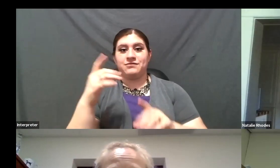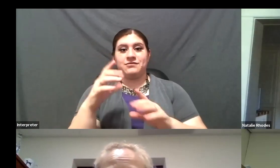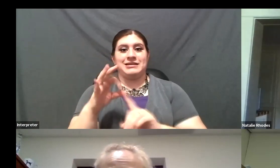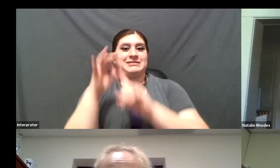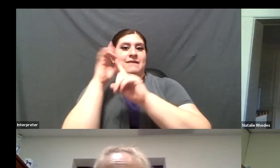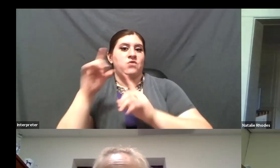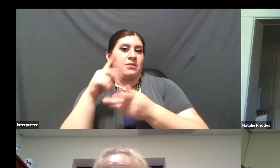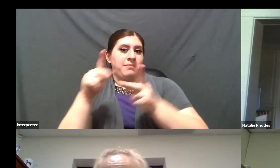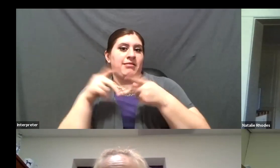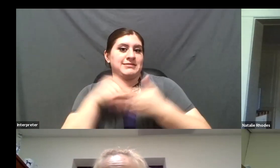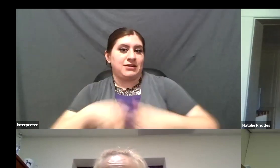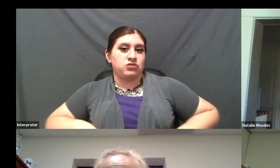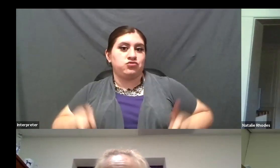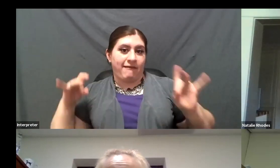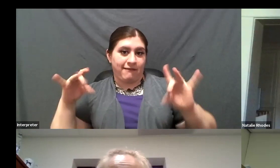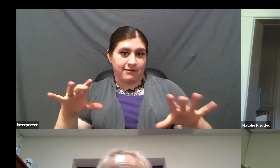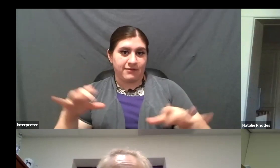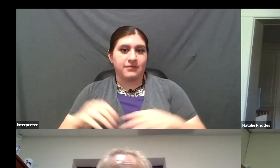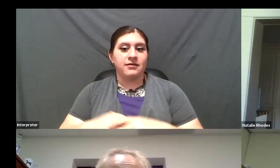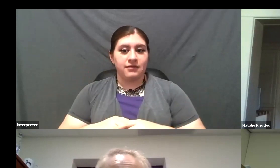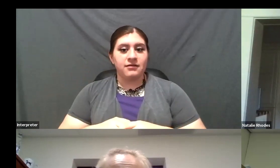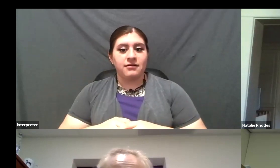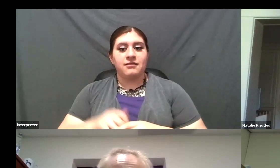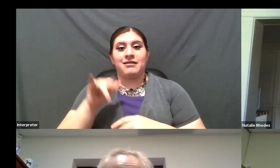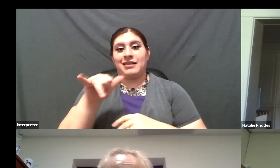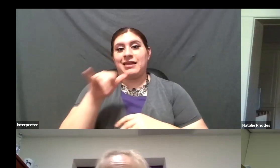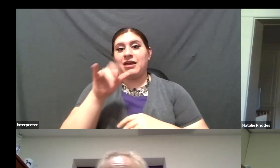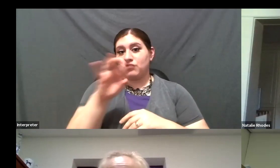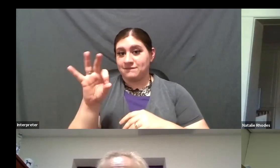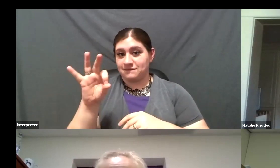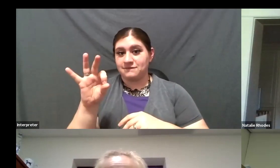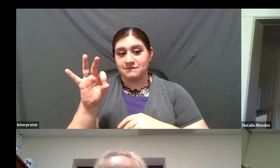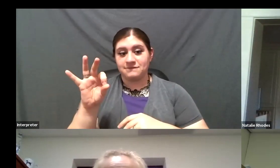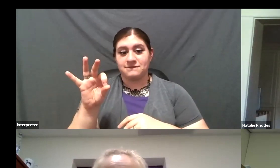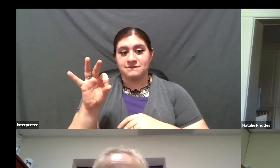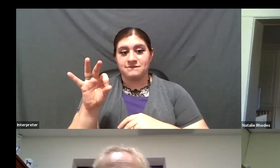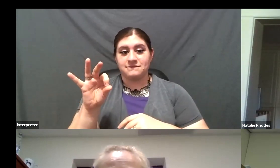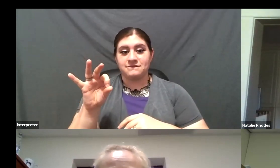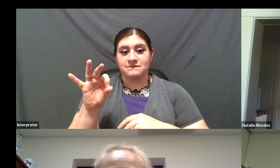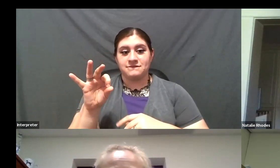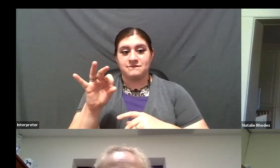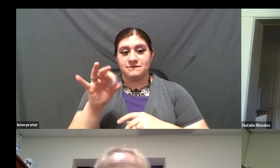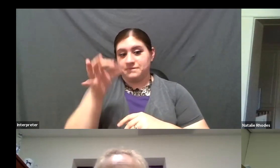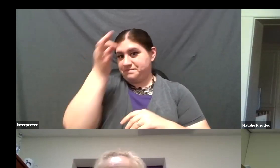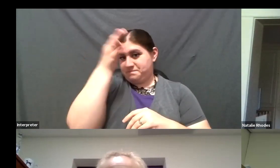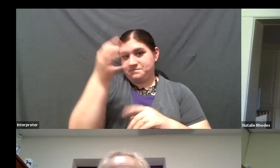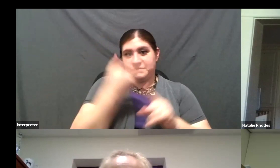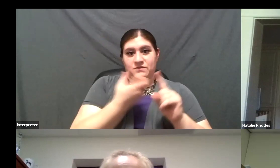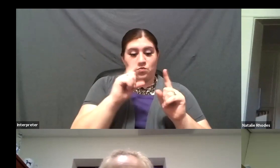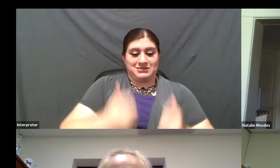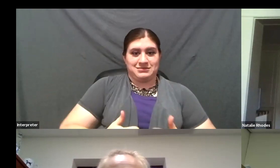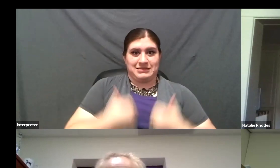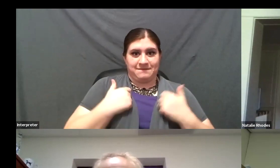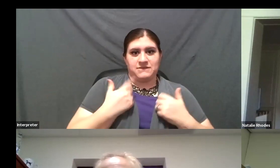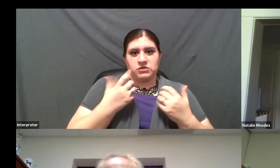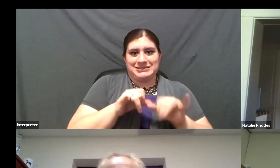Australia. And literally the reef is like a stone's throw from where you are. You can walk right out